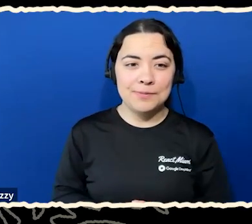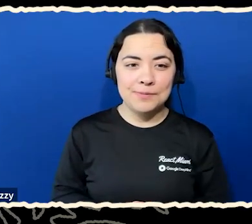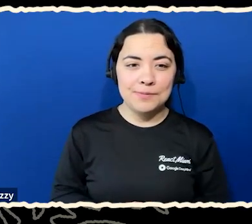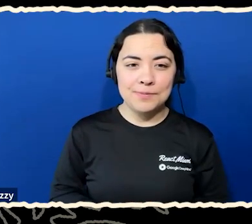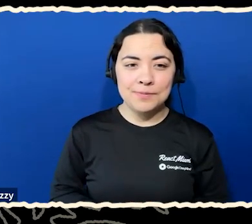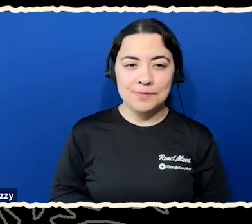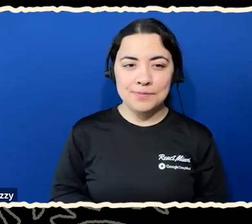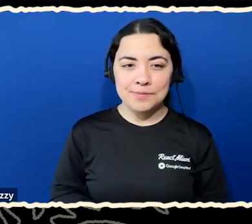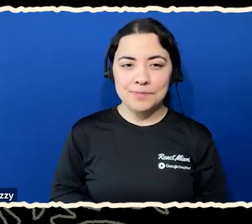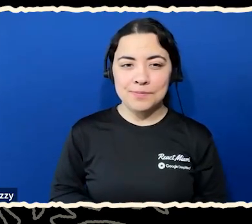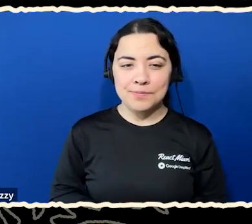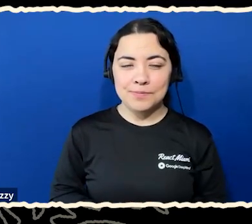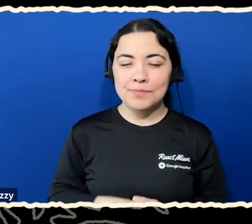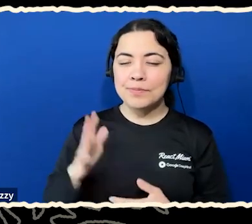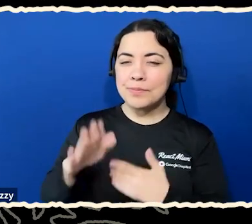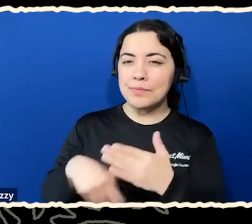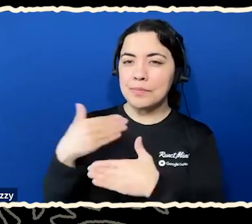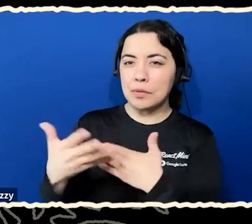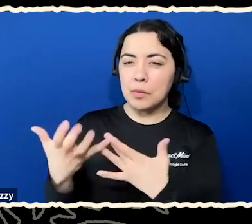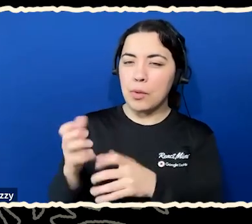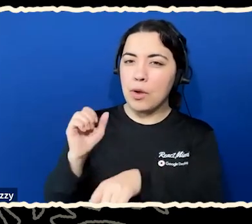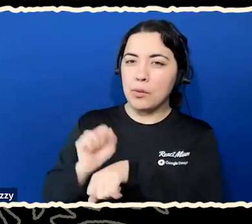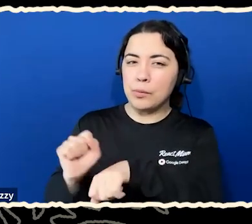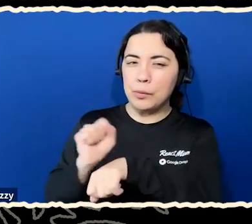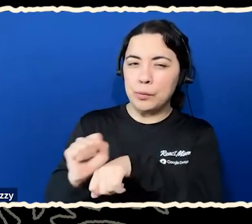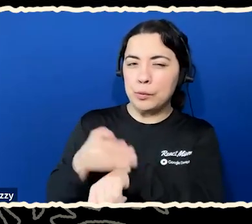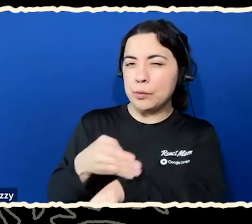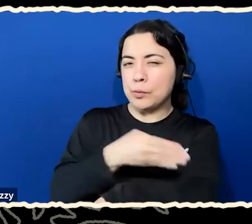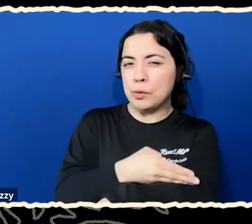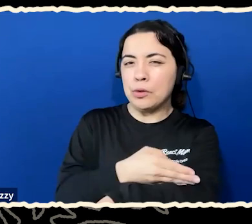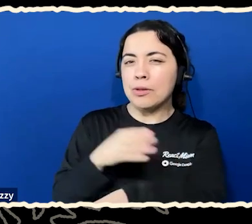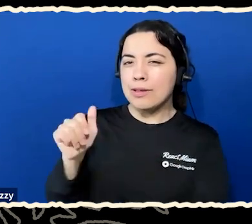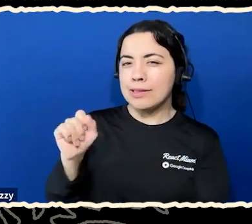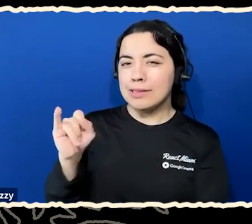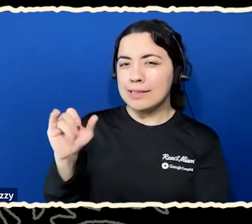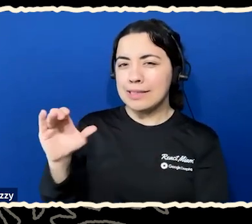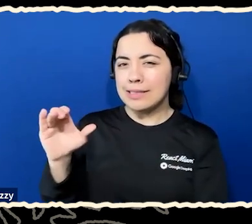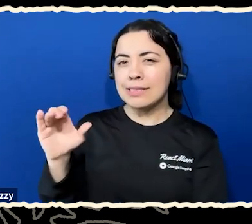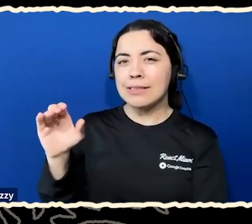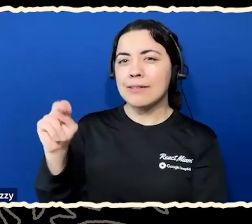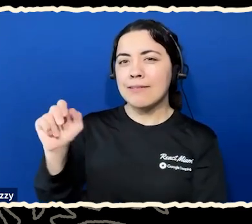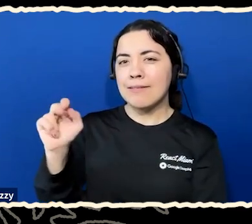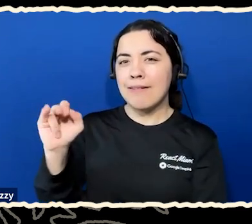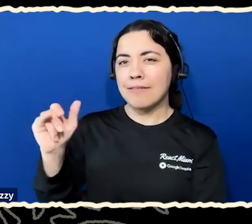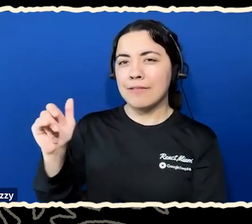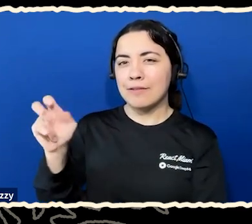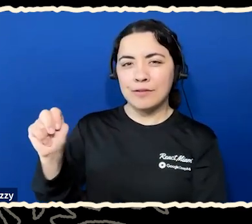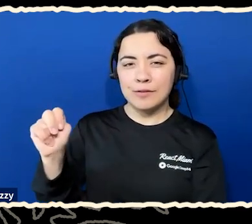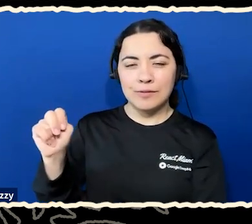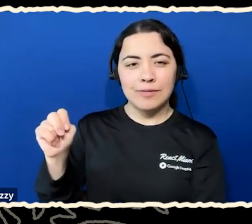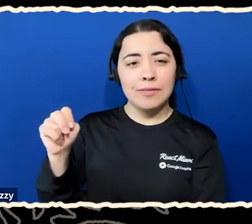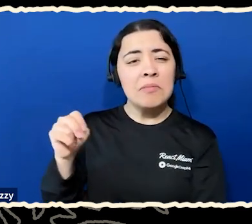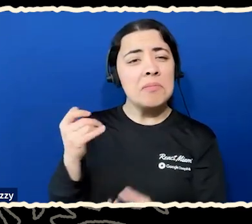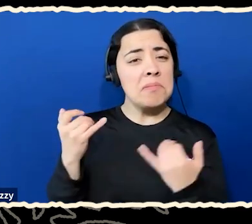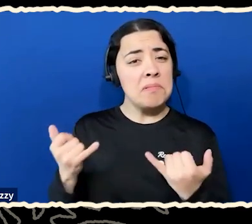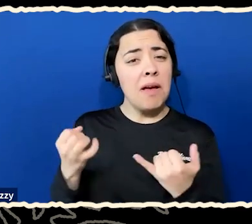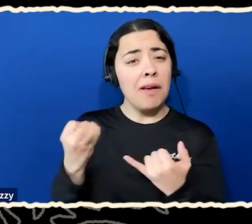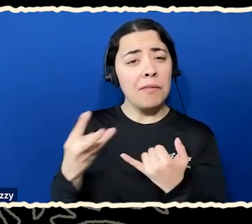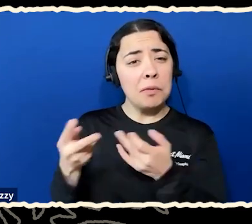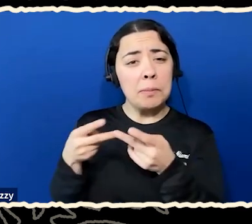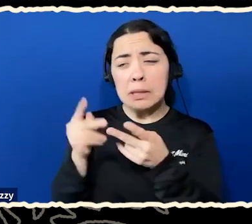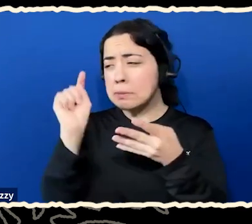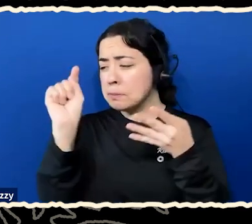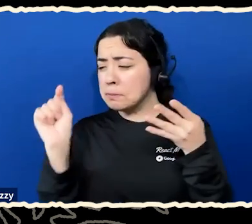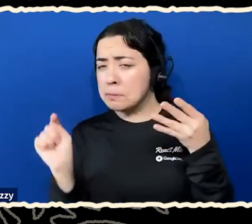So the next thing we want to work on is async navigation. Right now, I have a couple of places where I'm doing